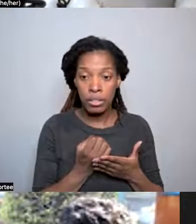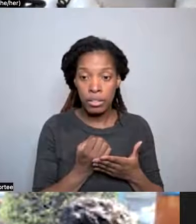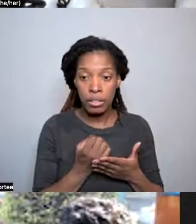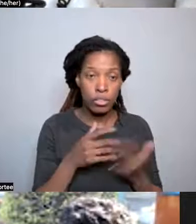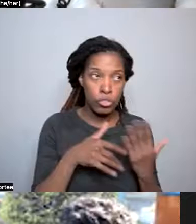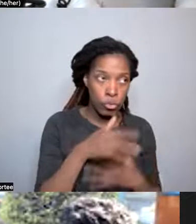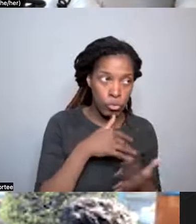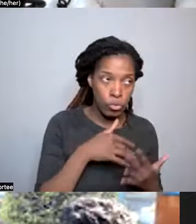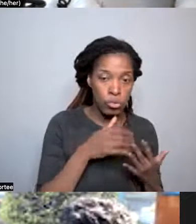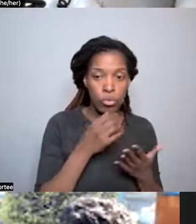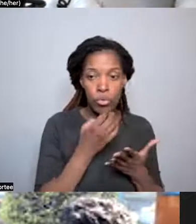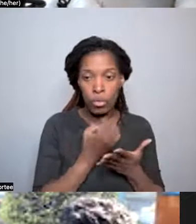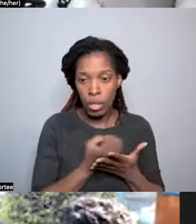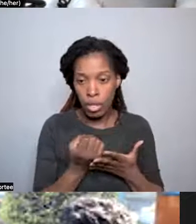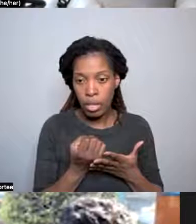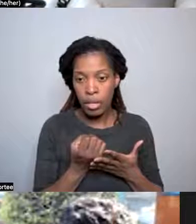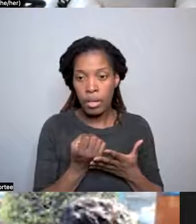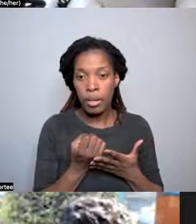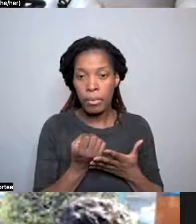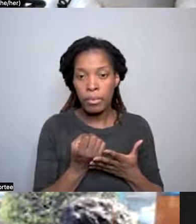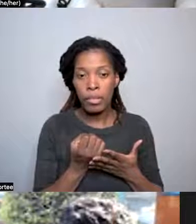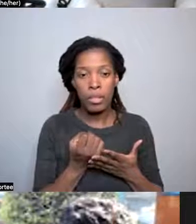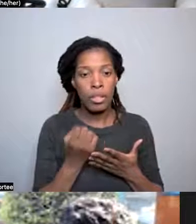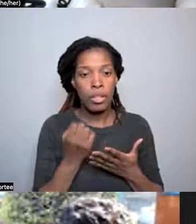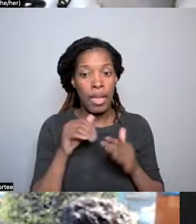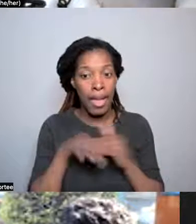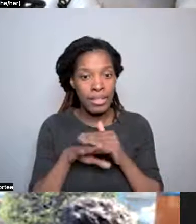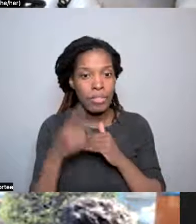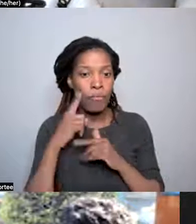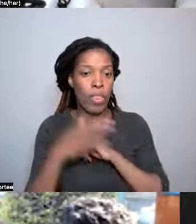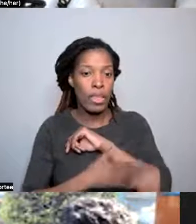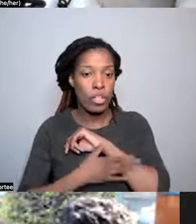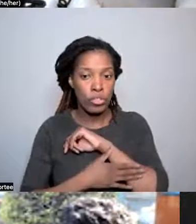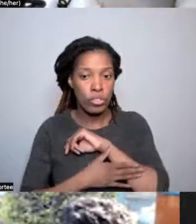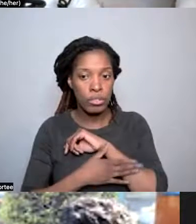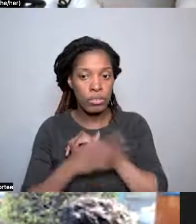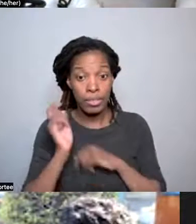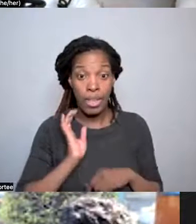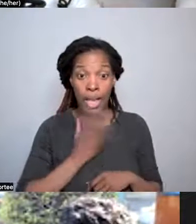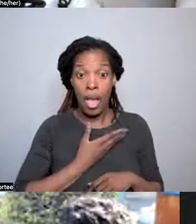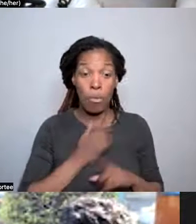social economic development of our country. Because our rule motto is